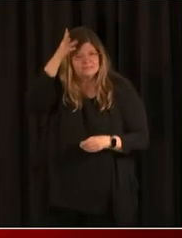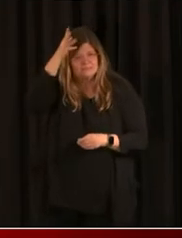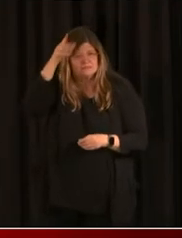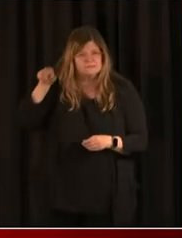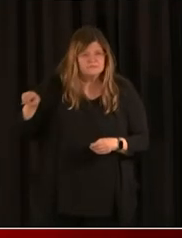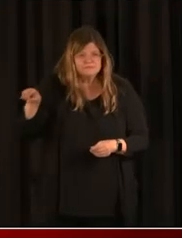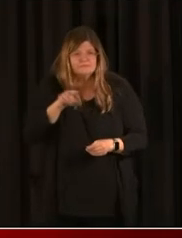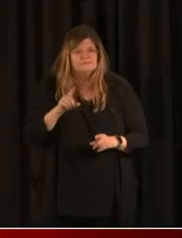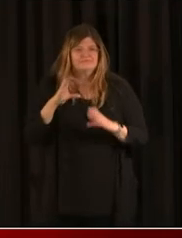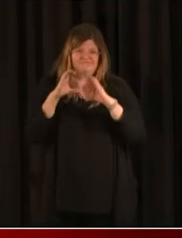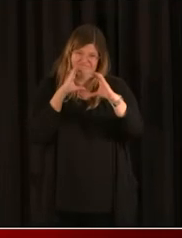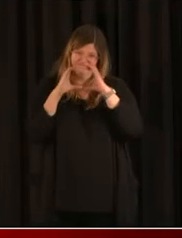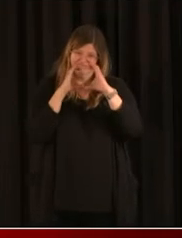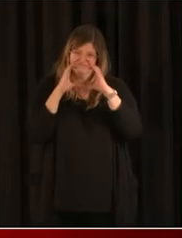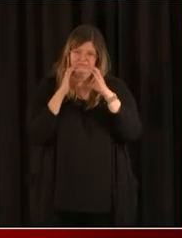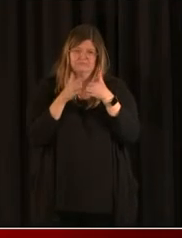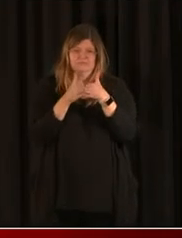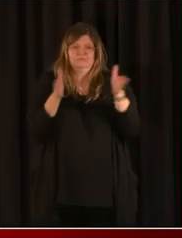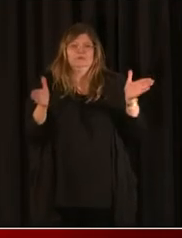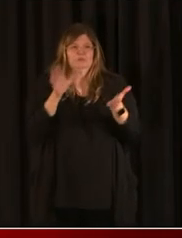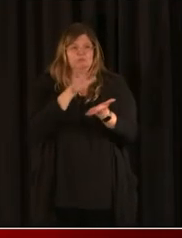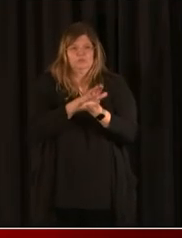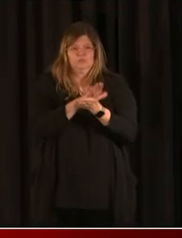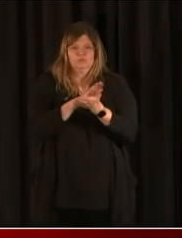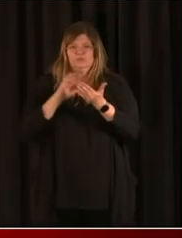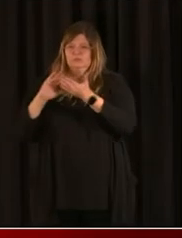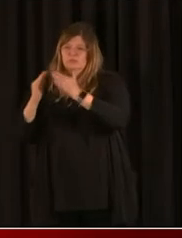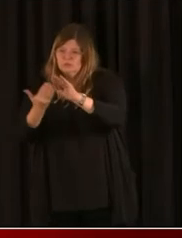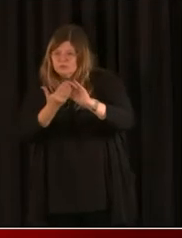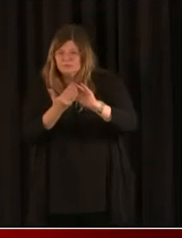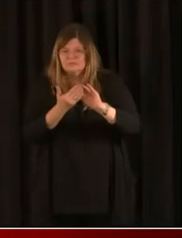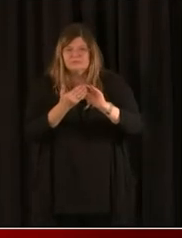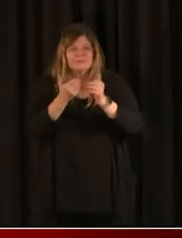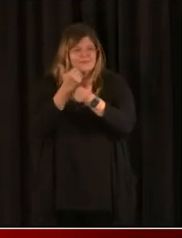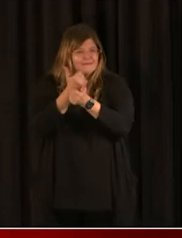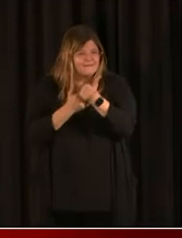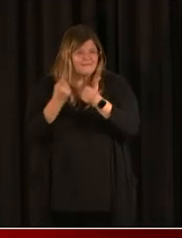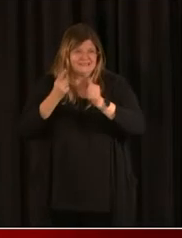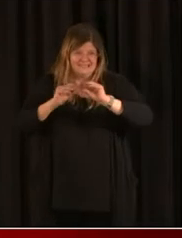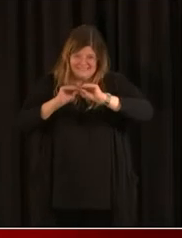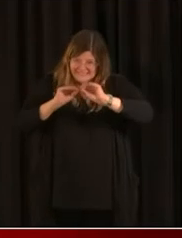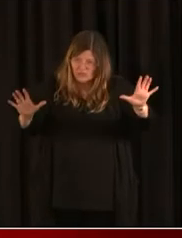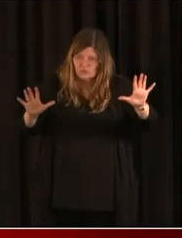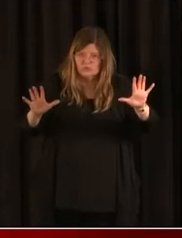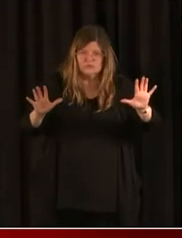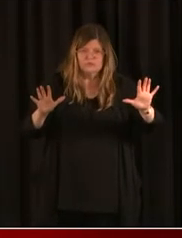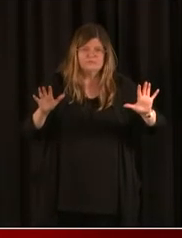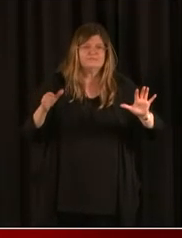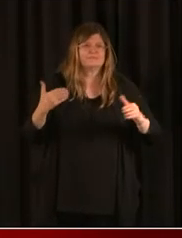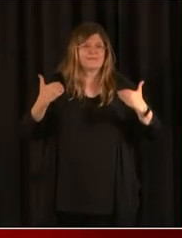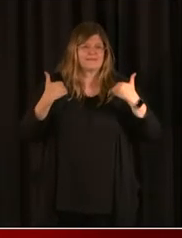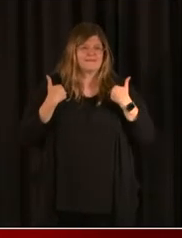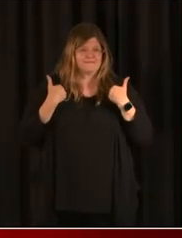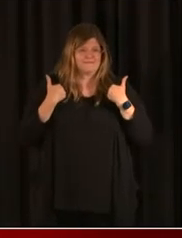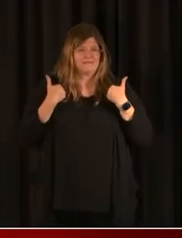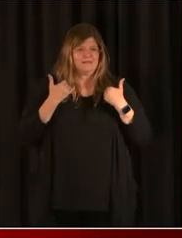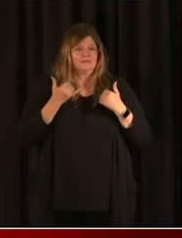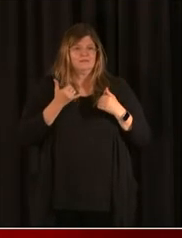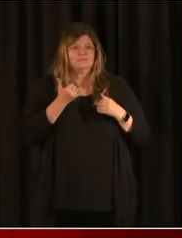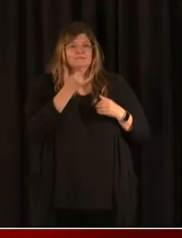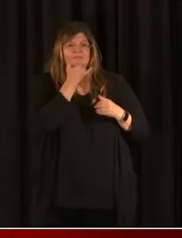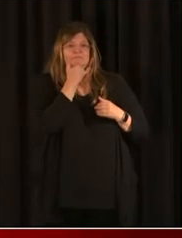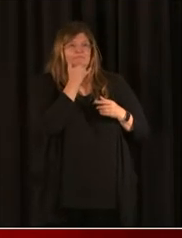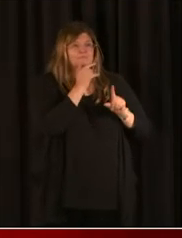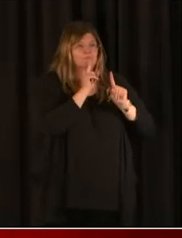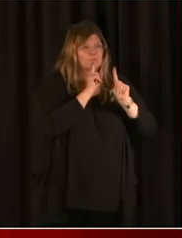a communication to the school community in general. So everyone is very clear when we have an incident reported